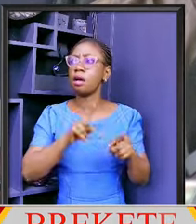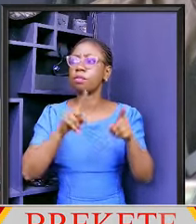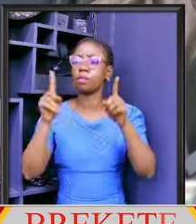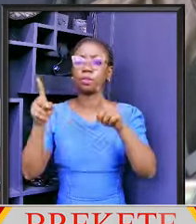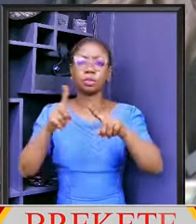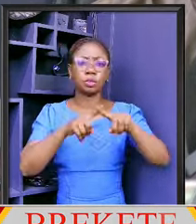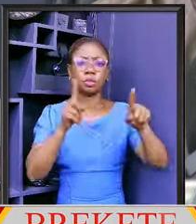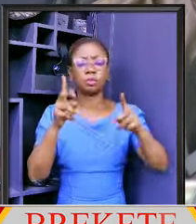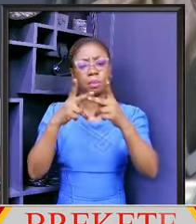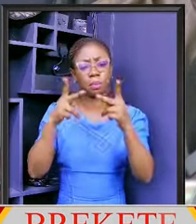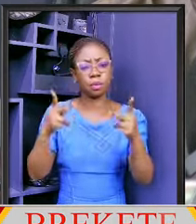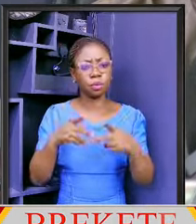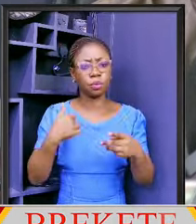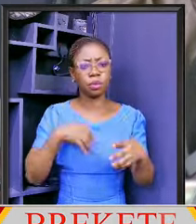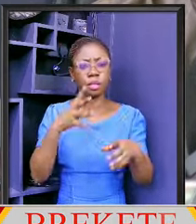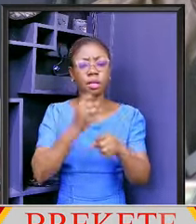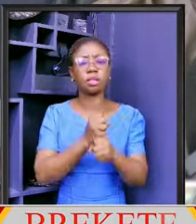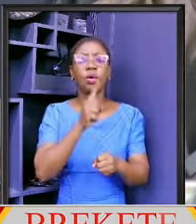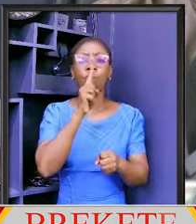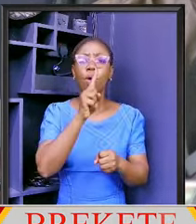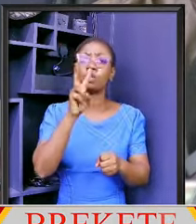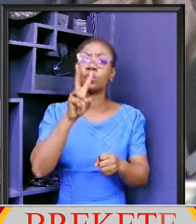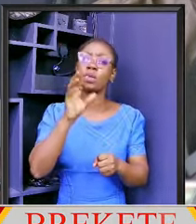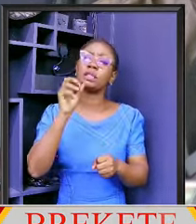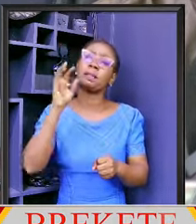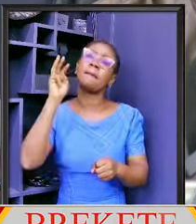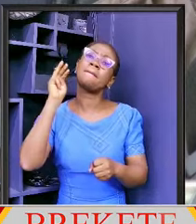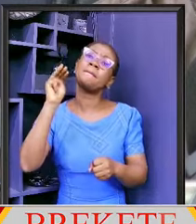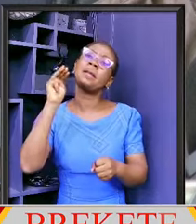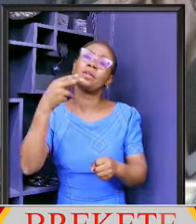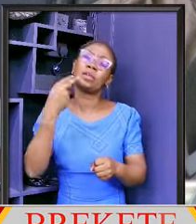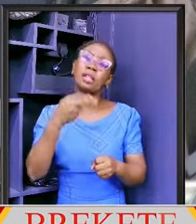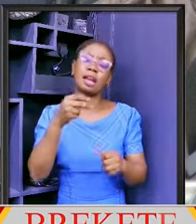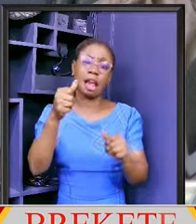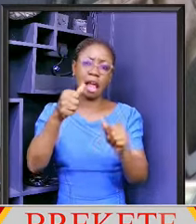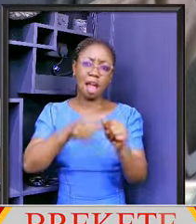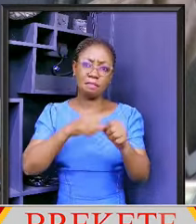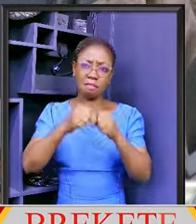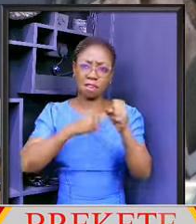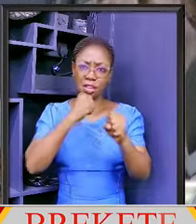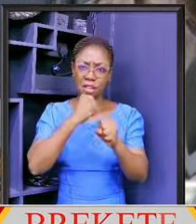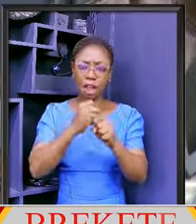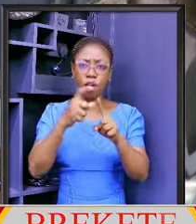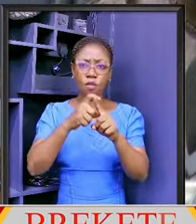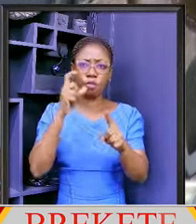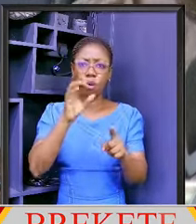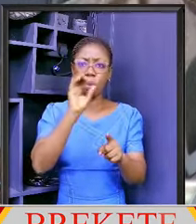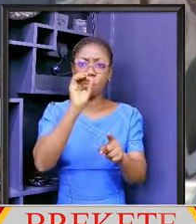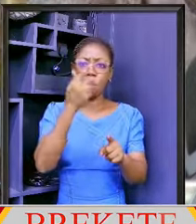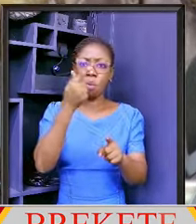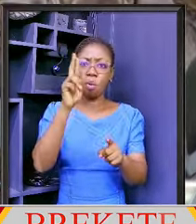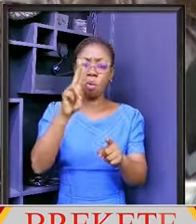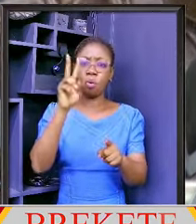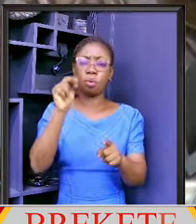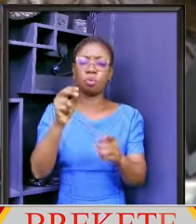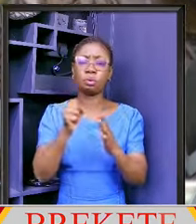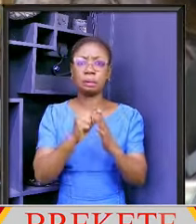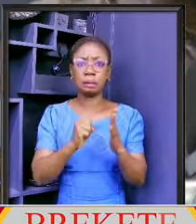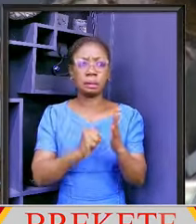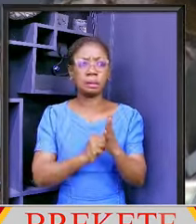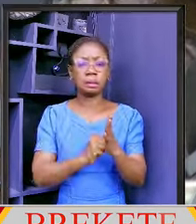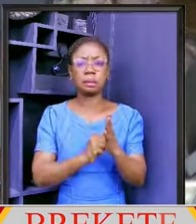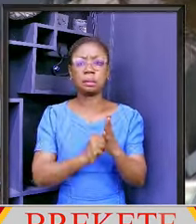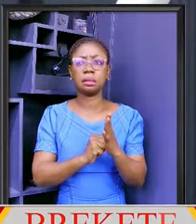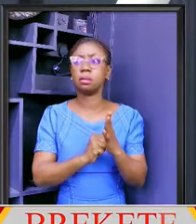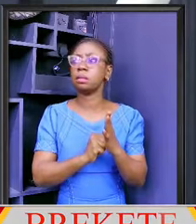forums. We are generating 120 million every month for Ogun State. from Ogun State alone. Alone. 120 million